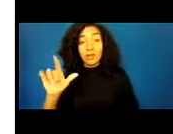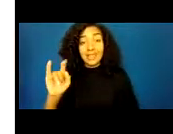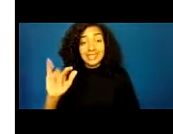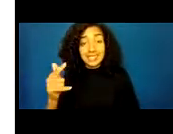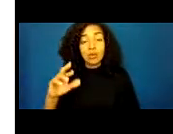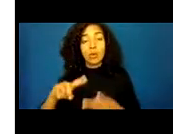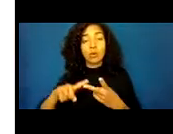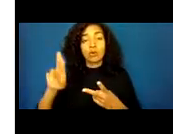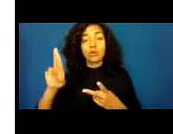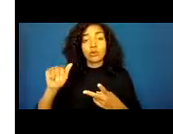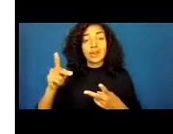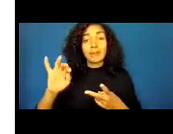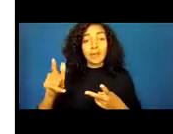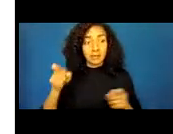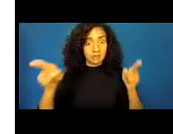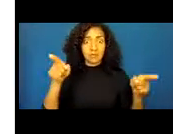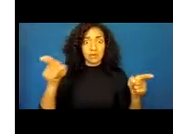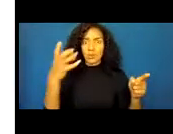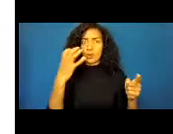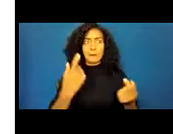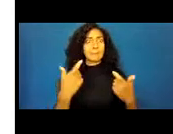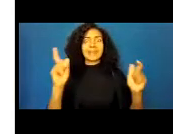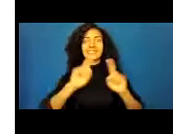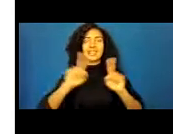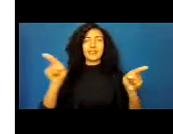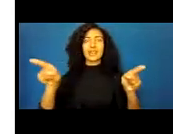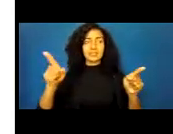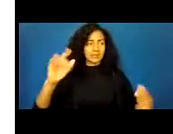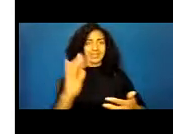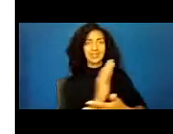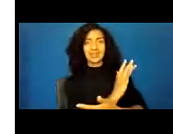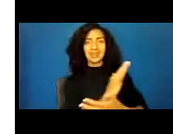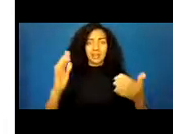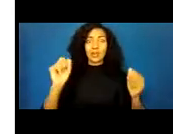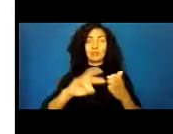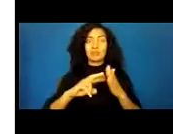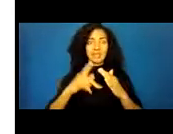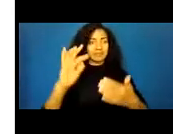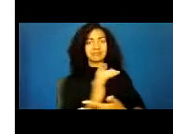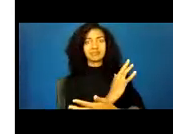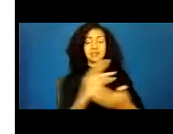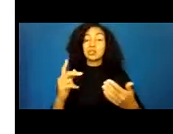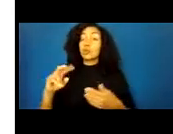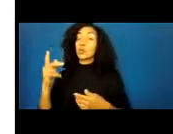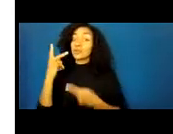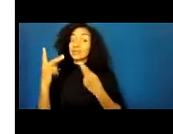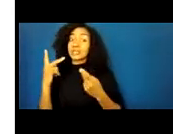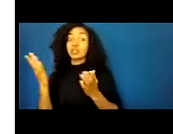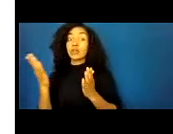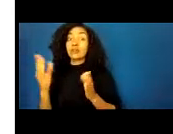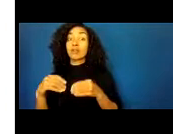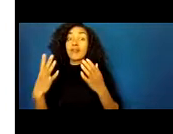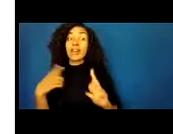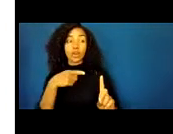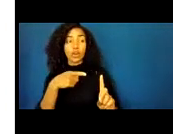are really big differences. And so a service provider could we've seen troopers walk away from cases where